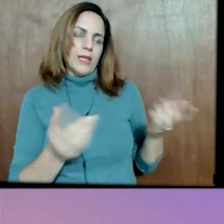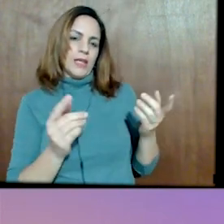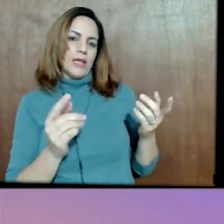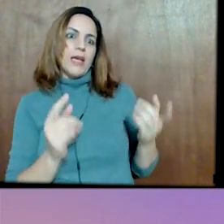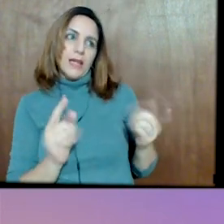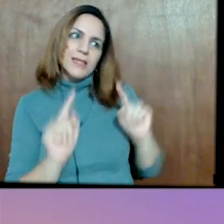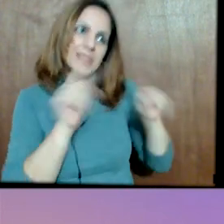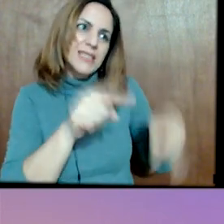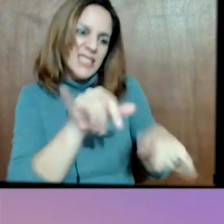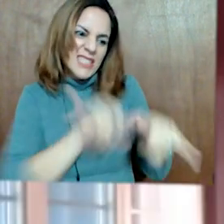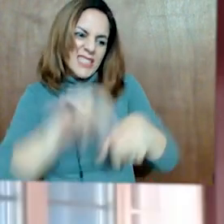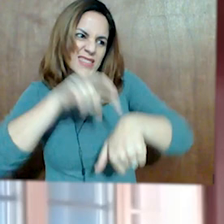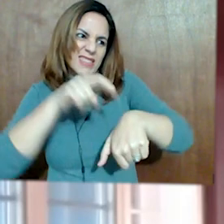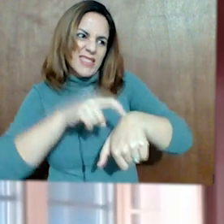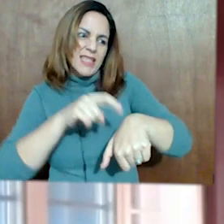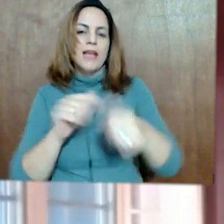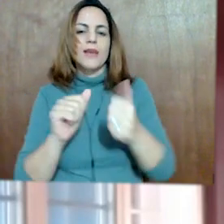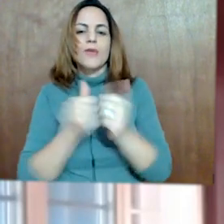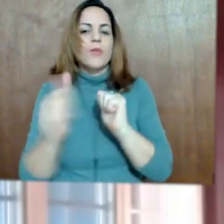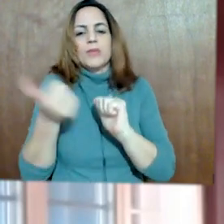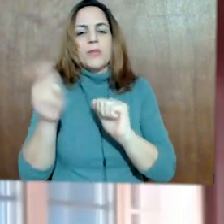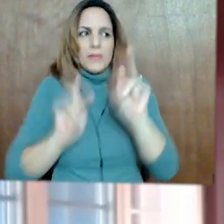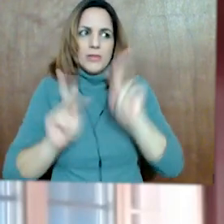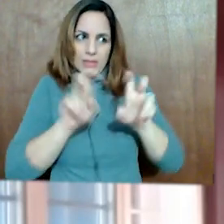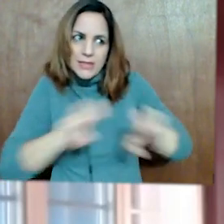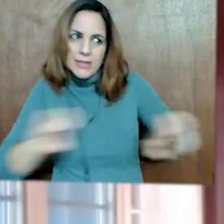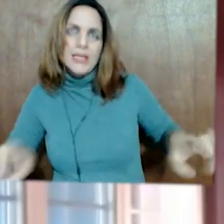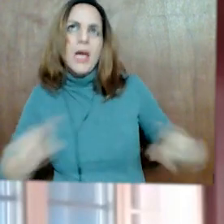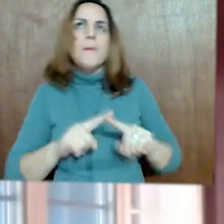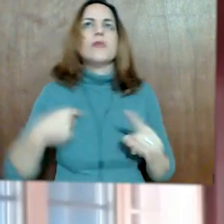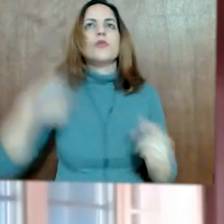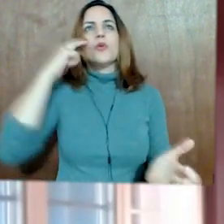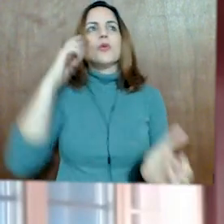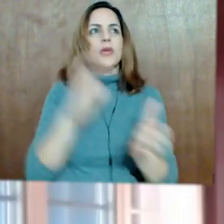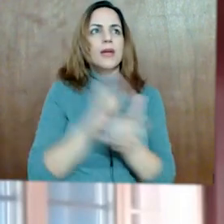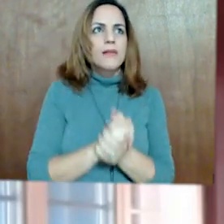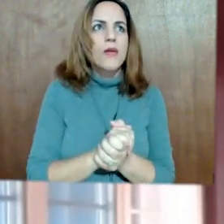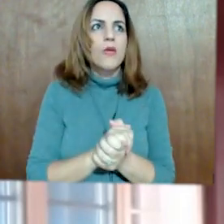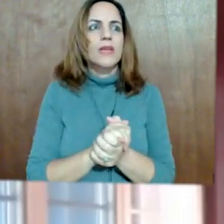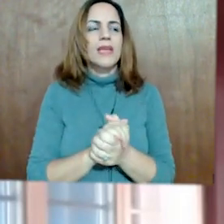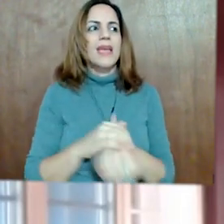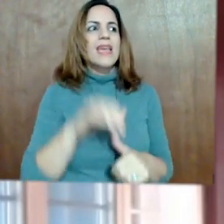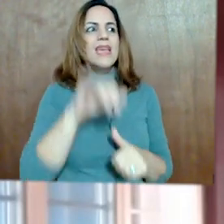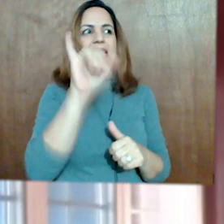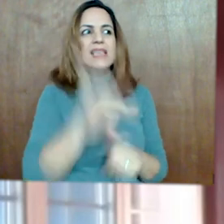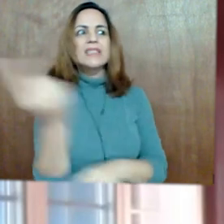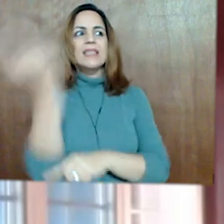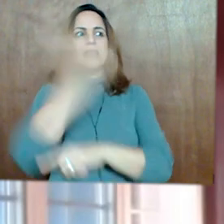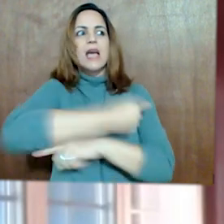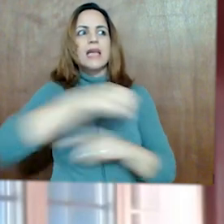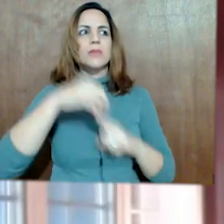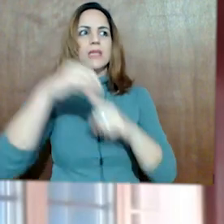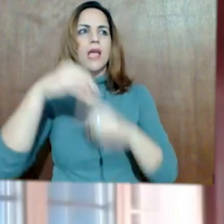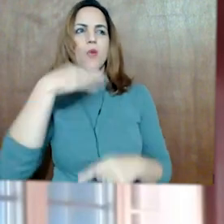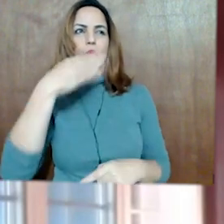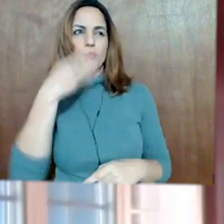folks. But I think that the Madison Square Garden event in October of 1974 was